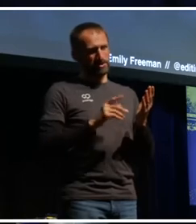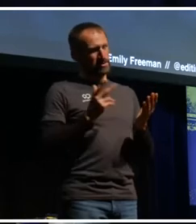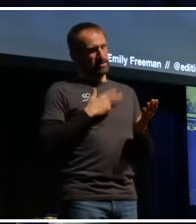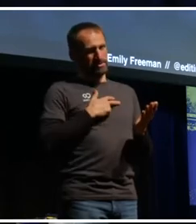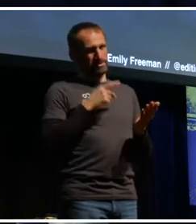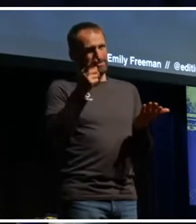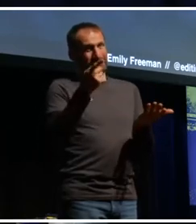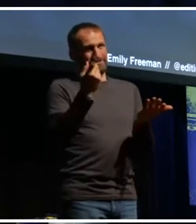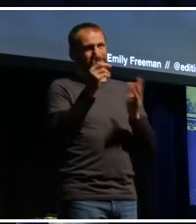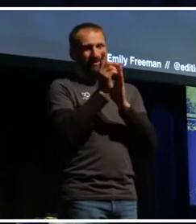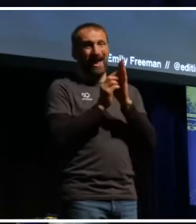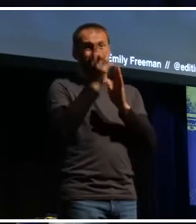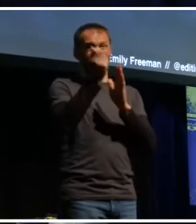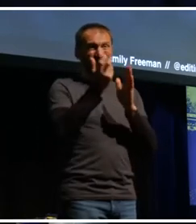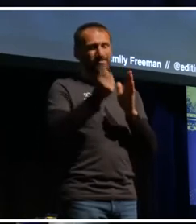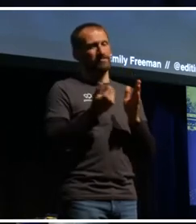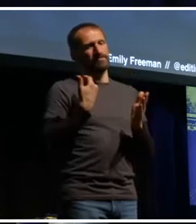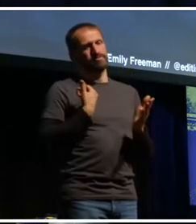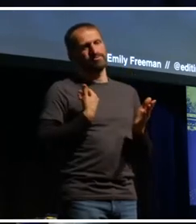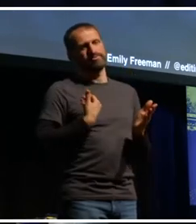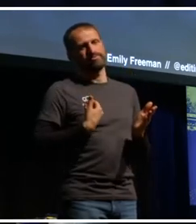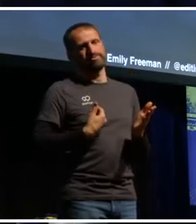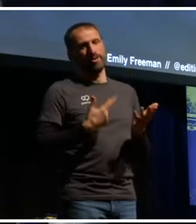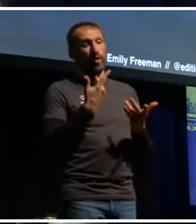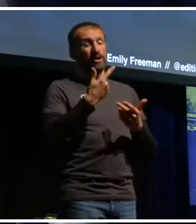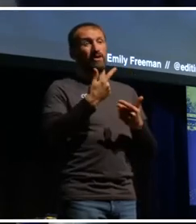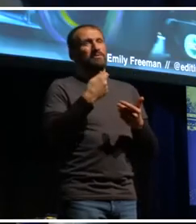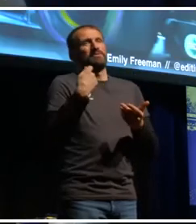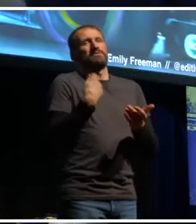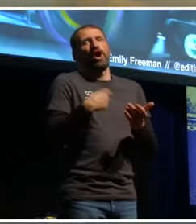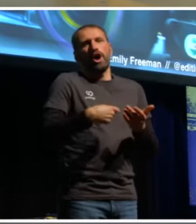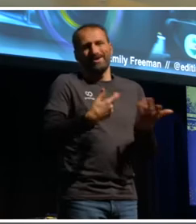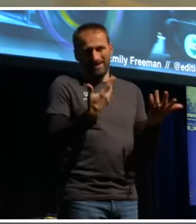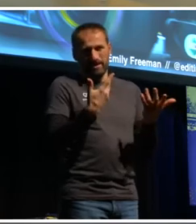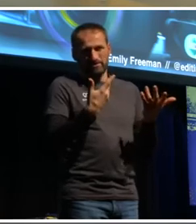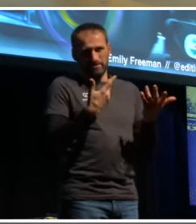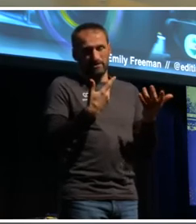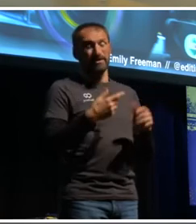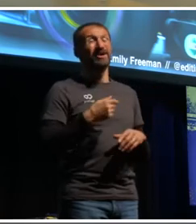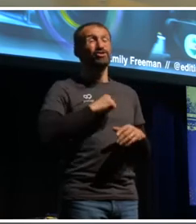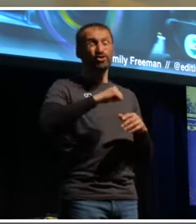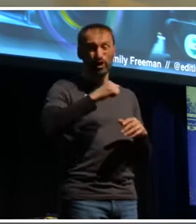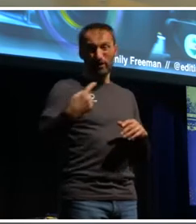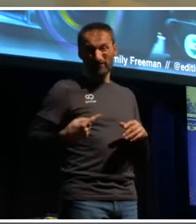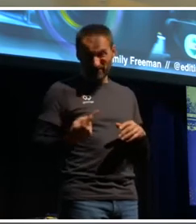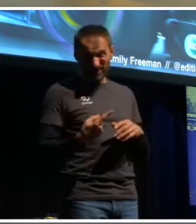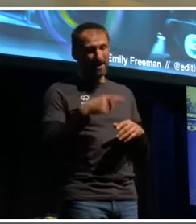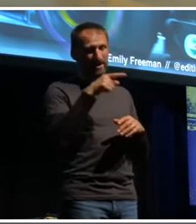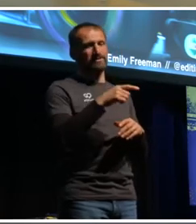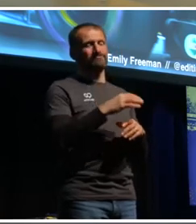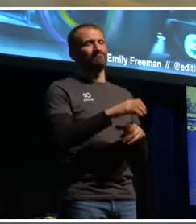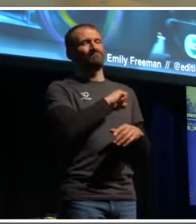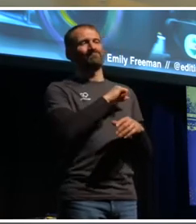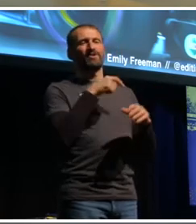Or more realistically, it's computationally expensive. TurboFan takes advantage of